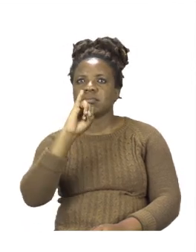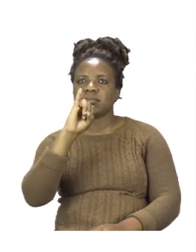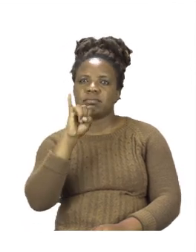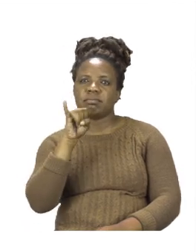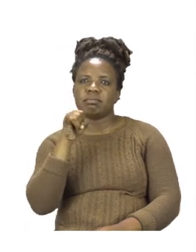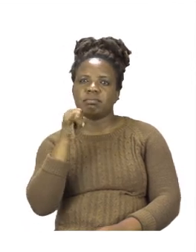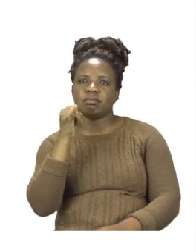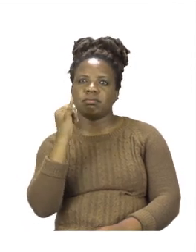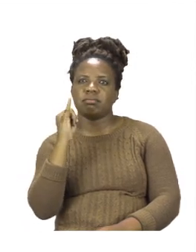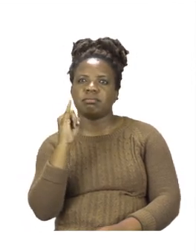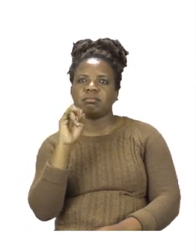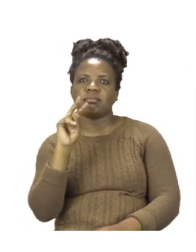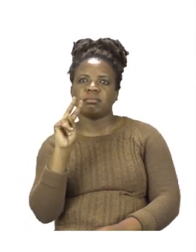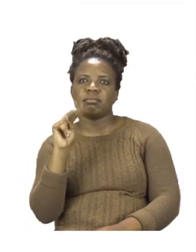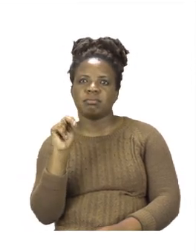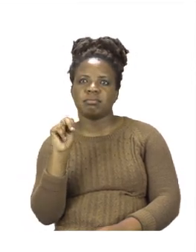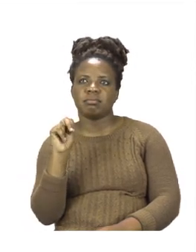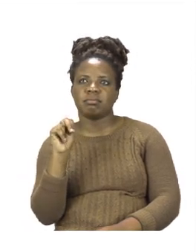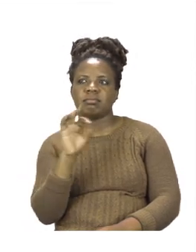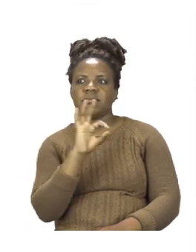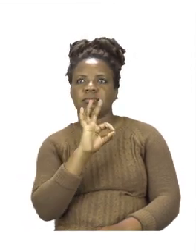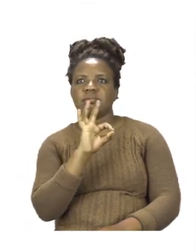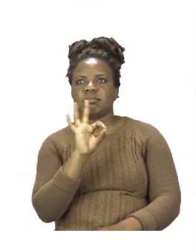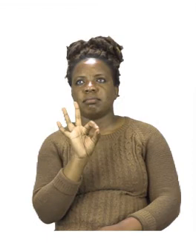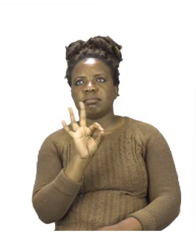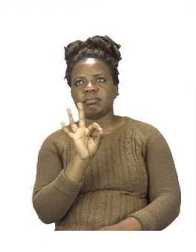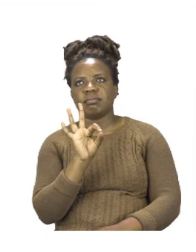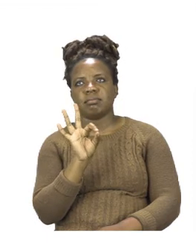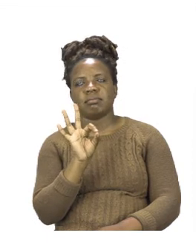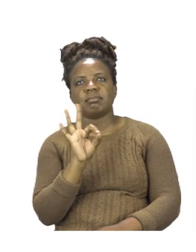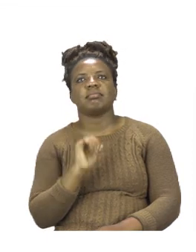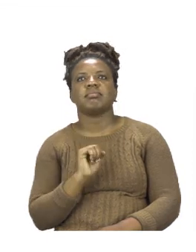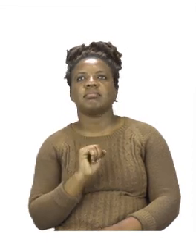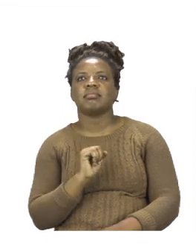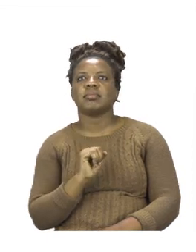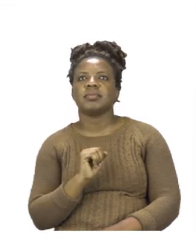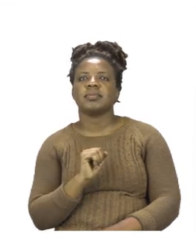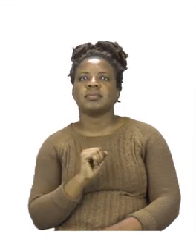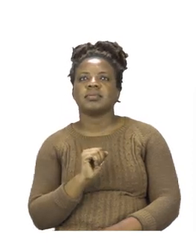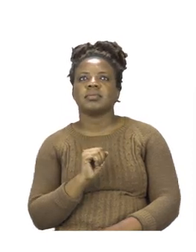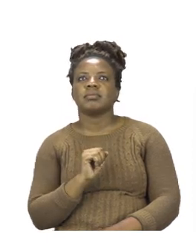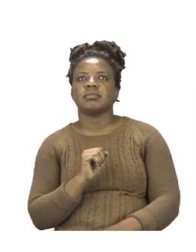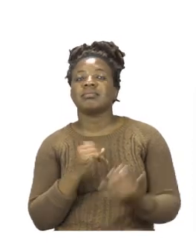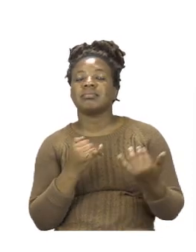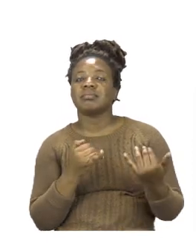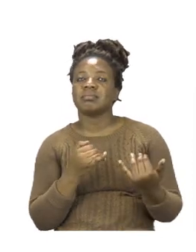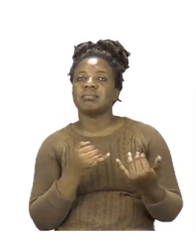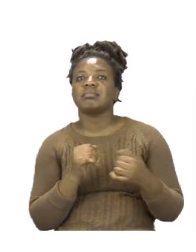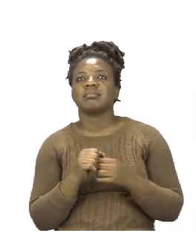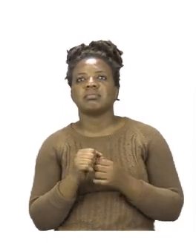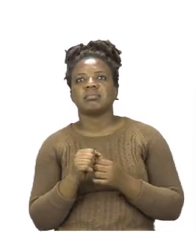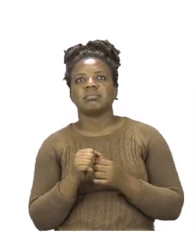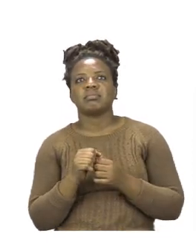October, January, November, and February. Now we have to take